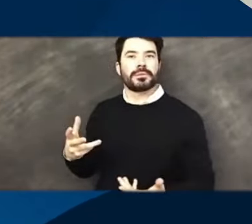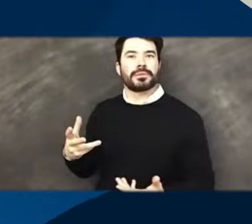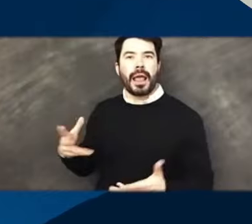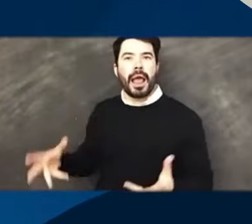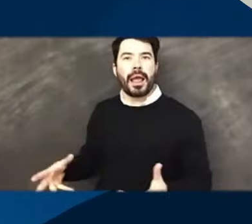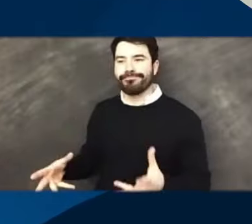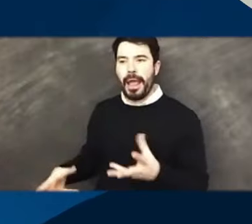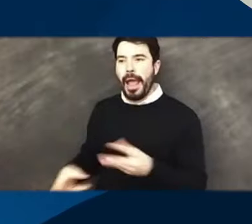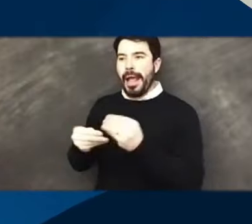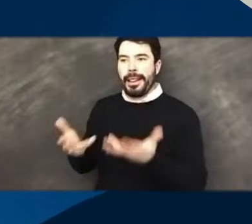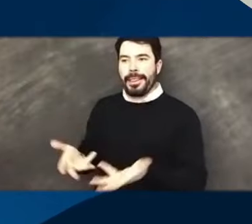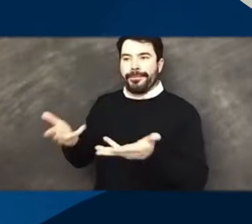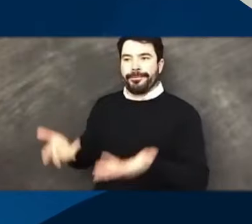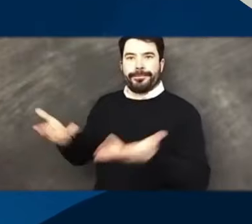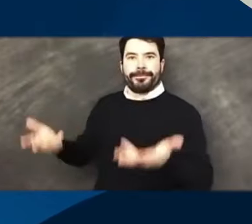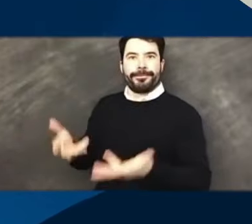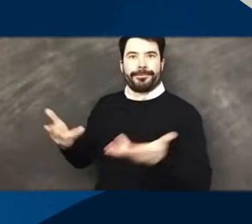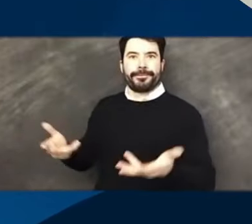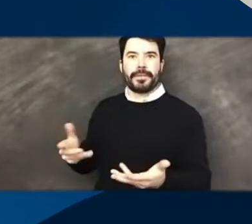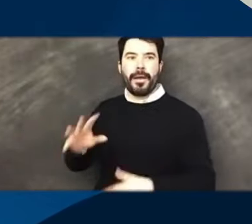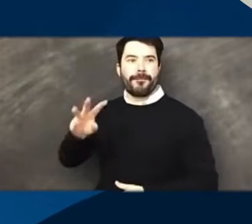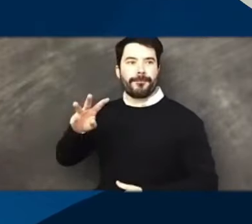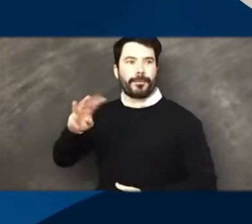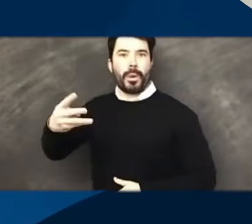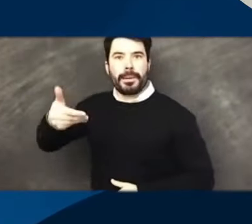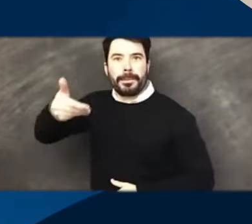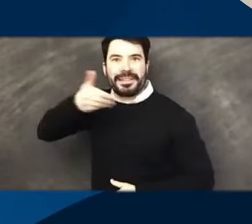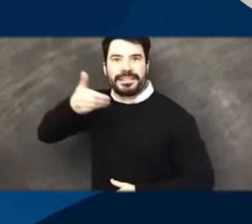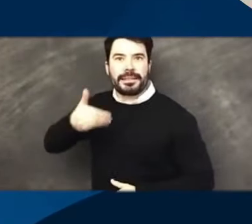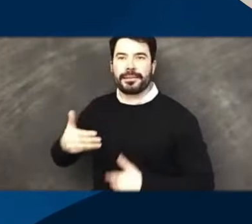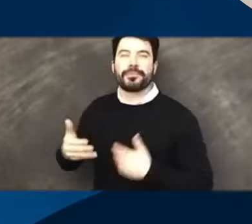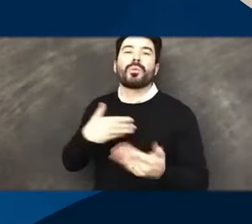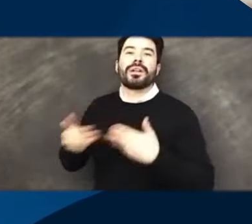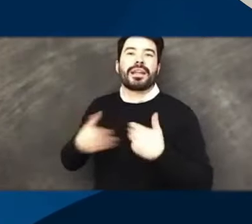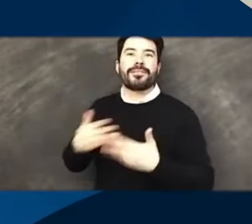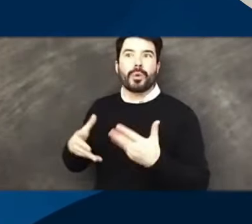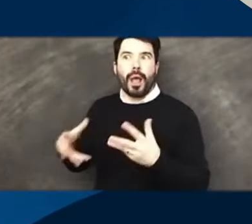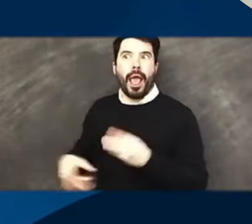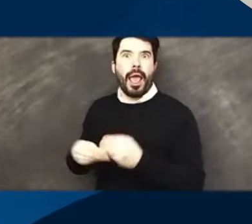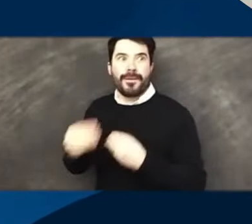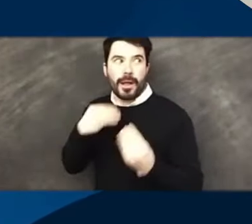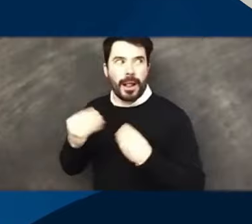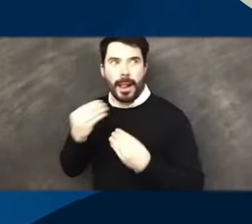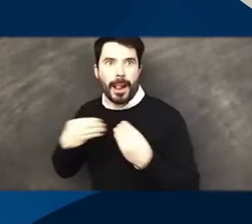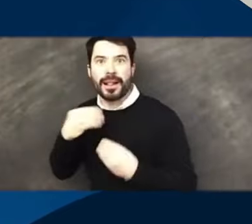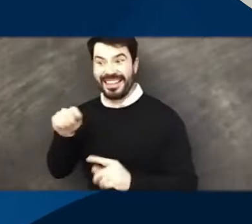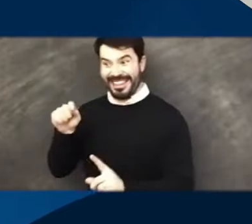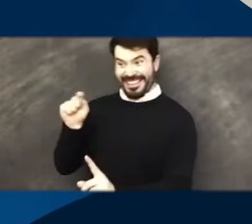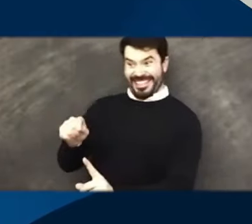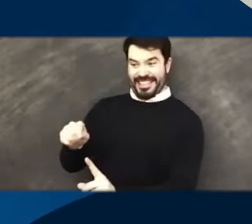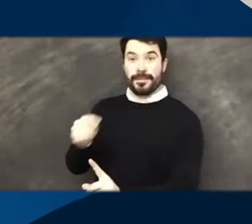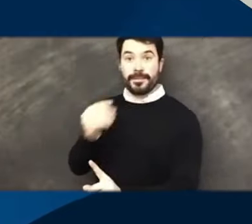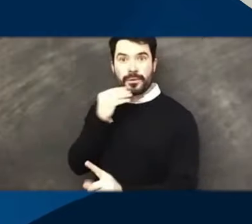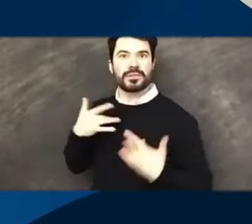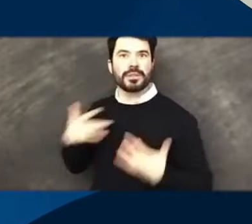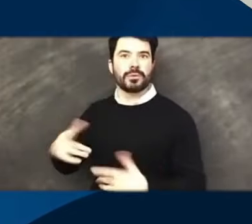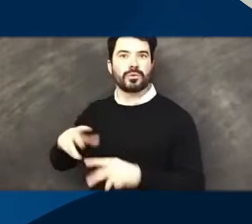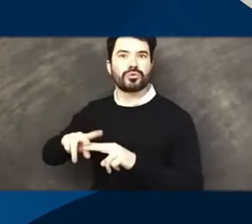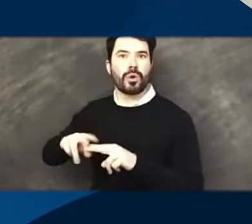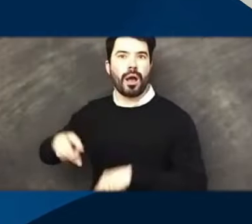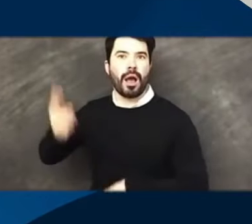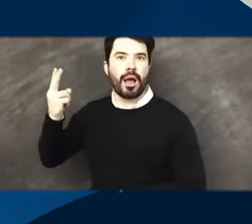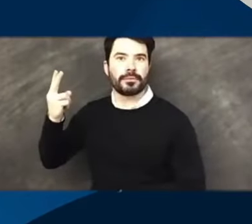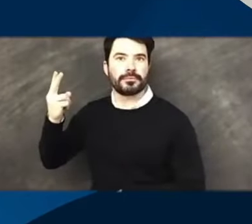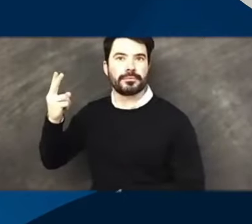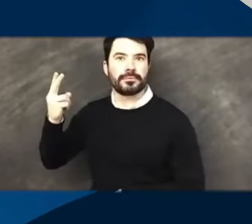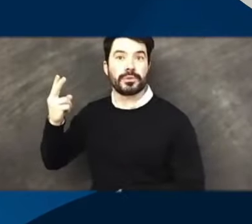the fourth slice of pizza or the second slice, I mean, that comes with a lot of salt. So in calorie restricting yourself in order to decrease